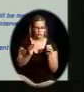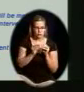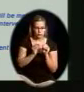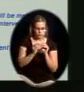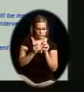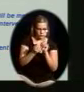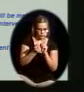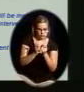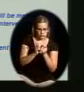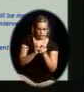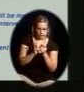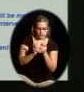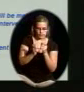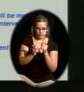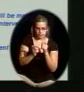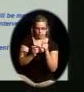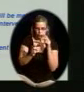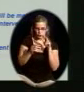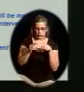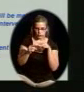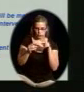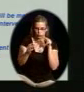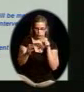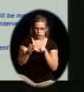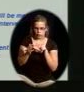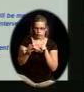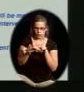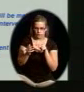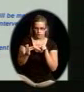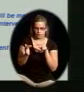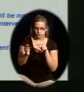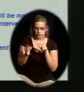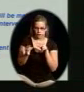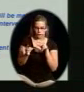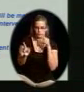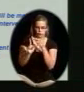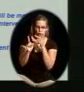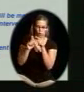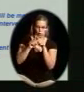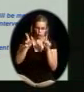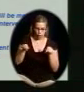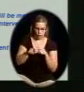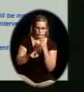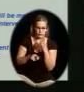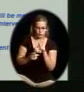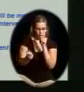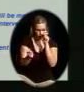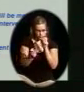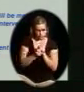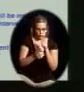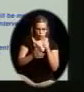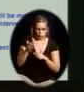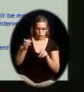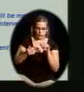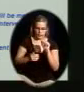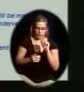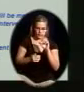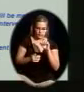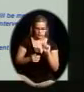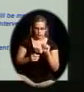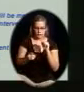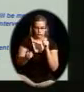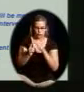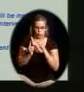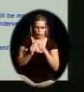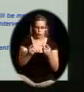the balanced scorecard and the strategic initiative sheet. It tells you exactly what ACT score we're working toward, what our benchmark